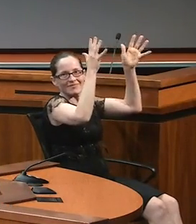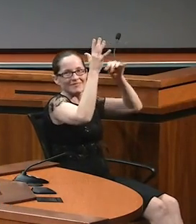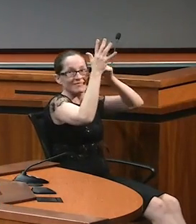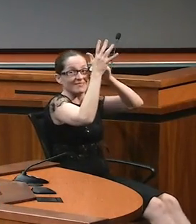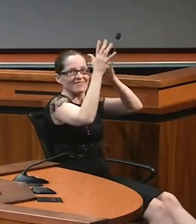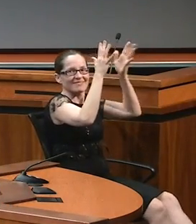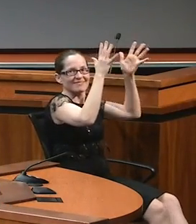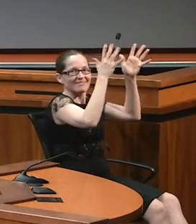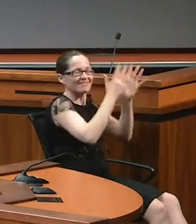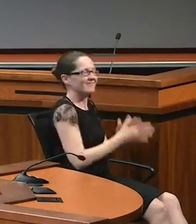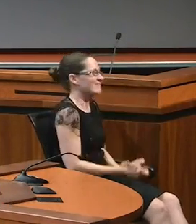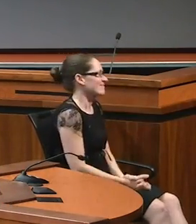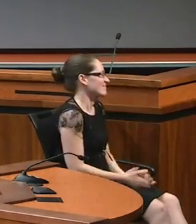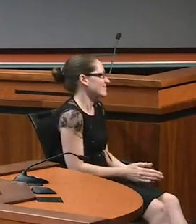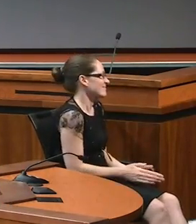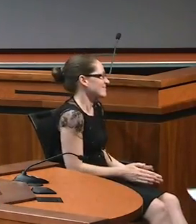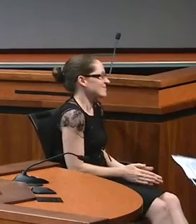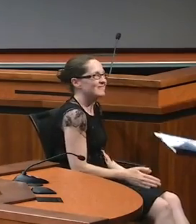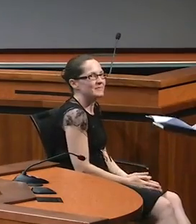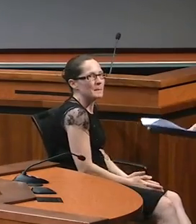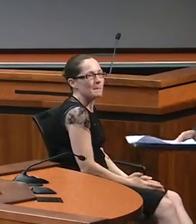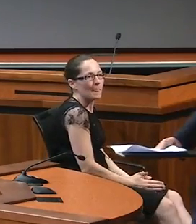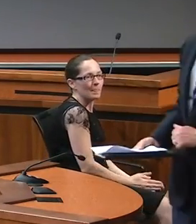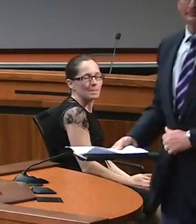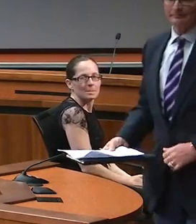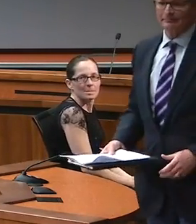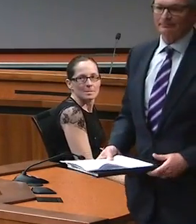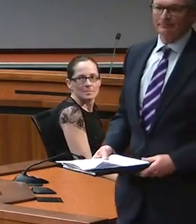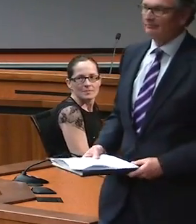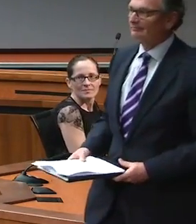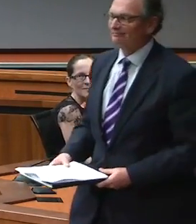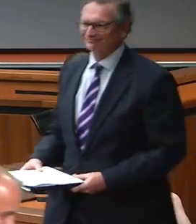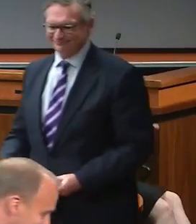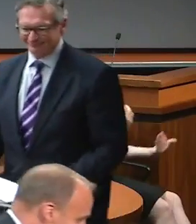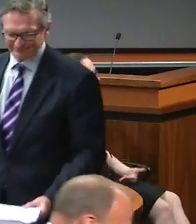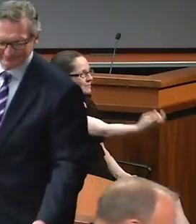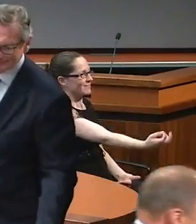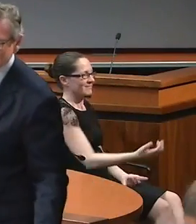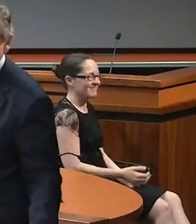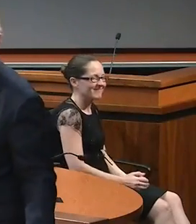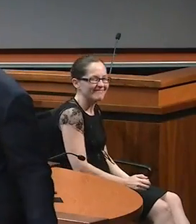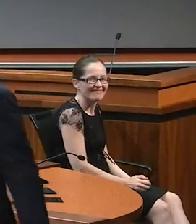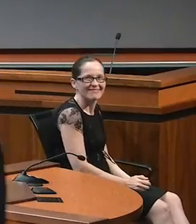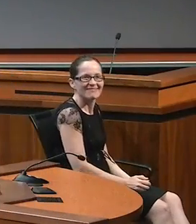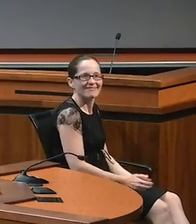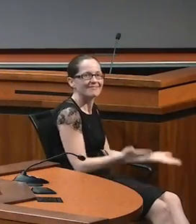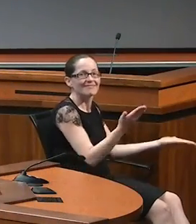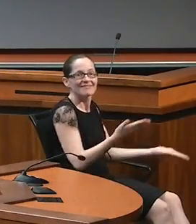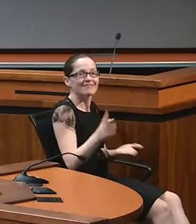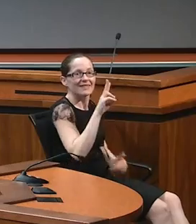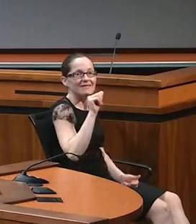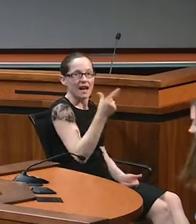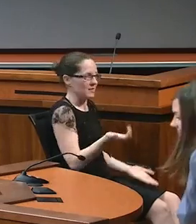Thank you. Yes, you can sit down now. Yes. All right. And so now I'm going to bring Val back, and he's